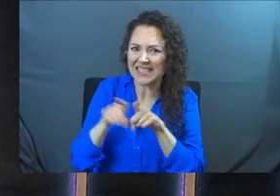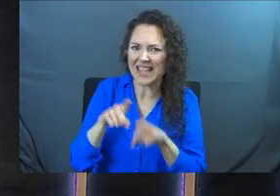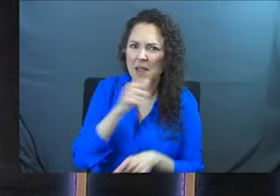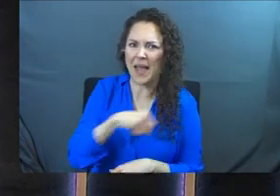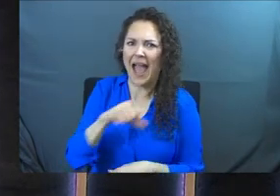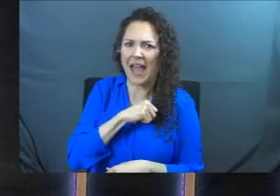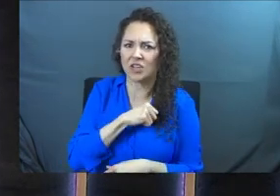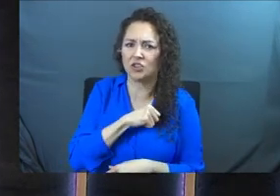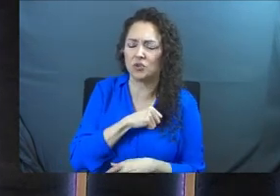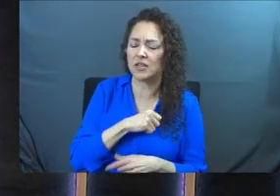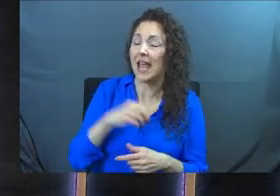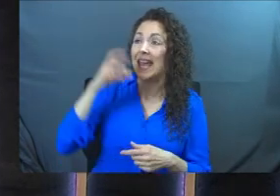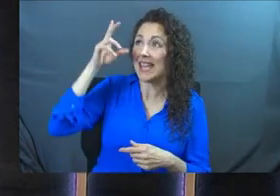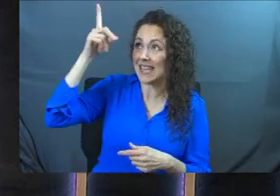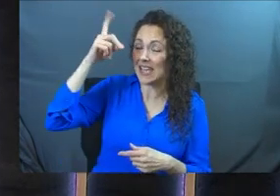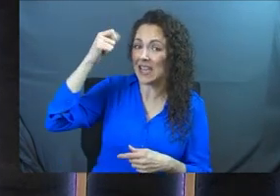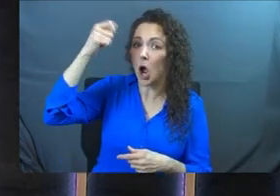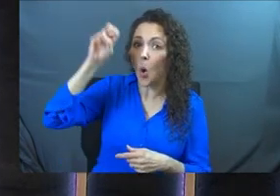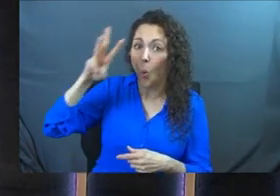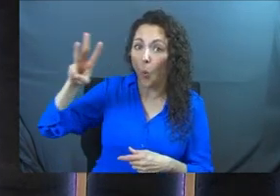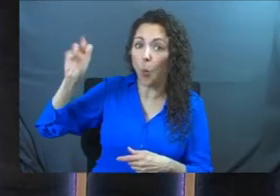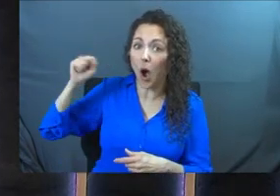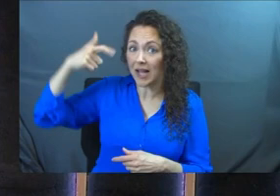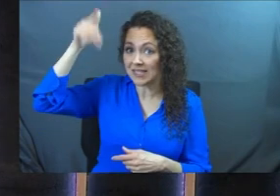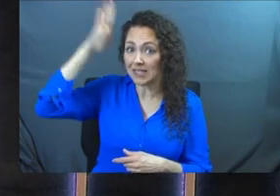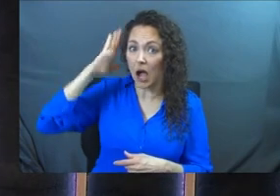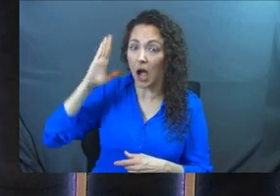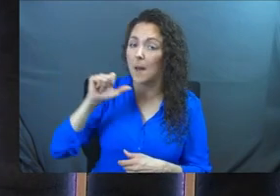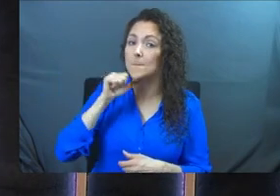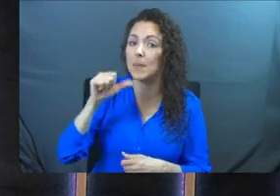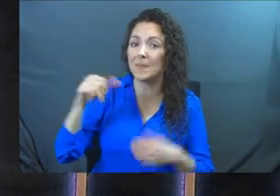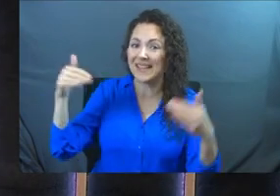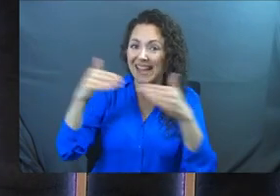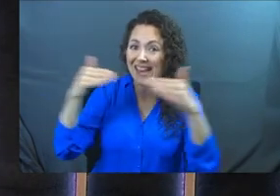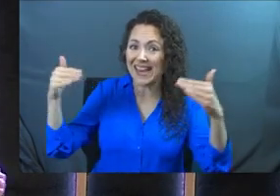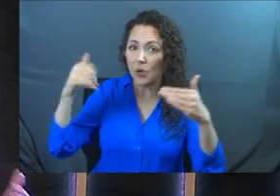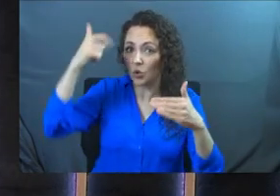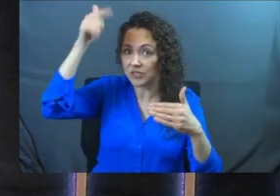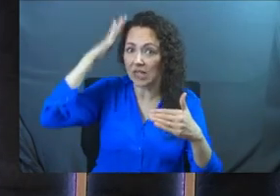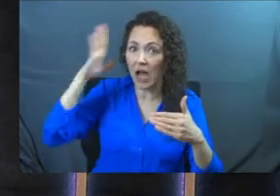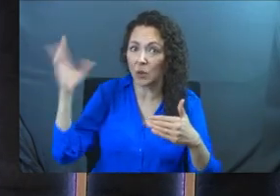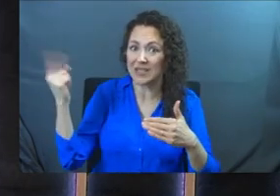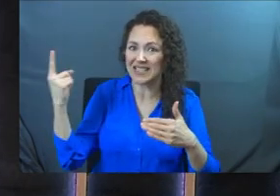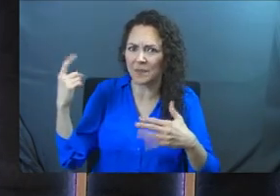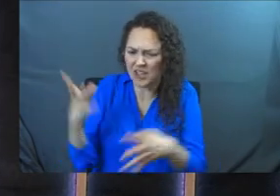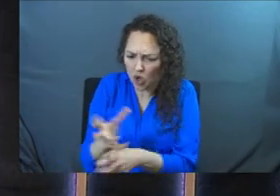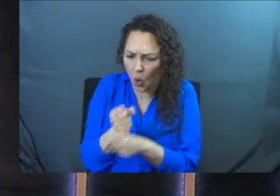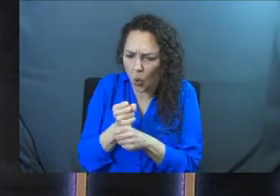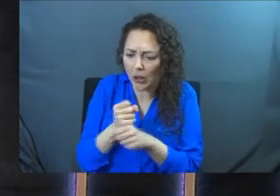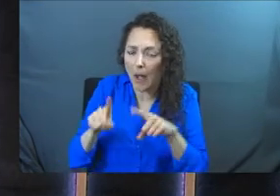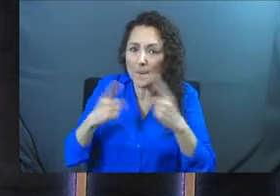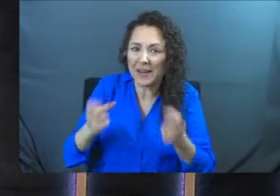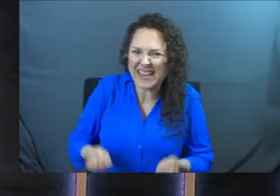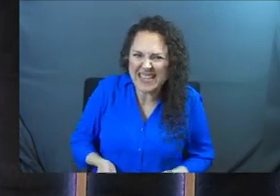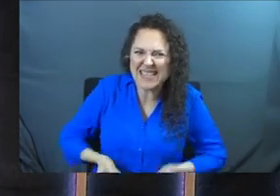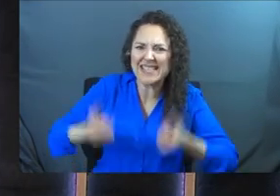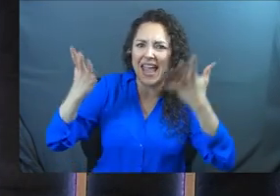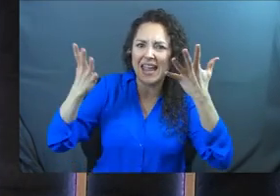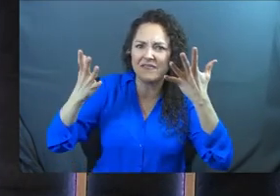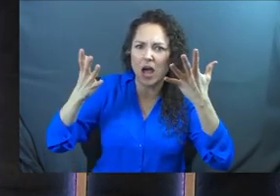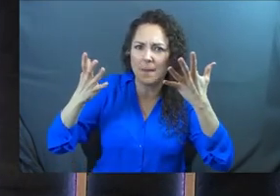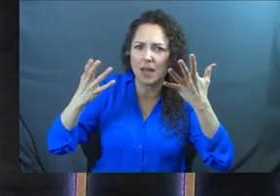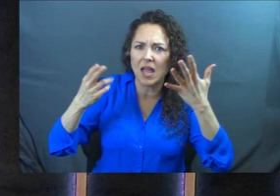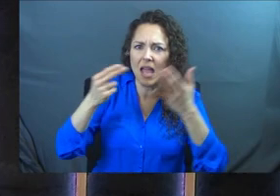he was God, he did not think of equality with God as something to cling to. Instead, he gave up his divine privileges. He took the